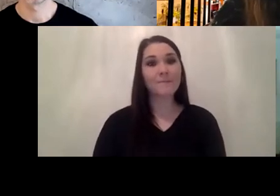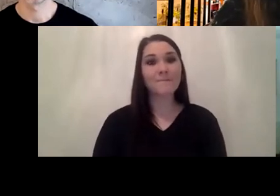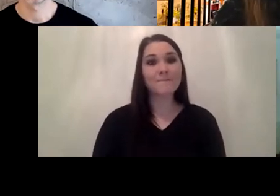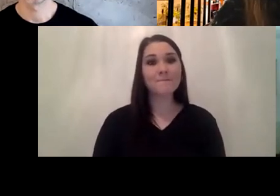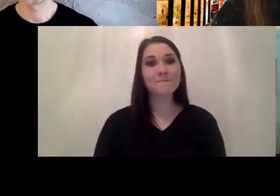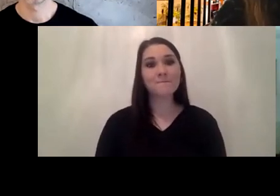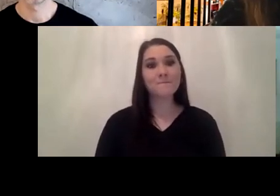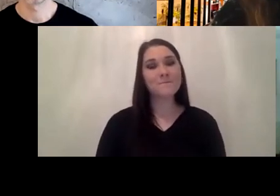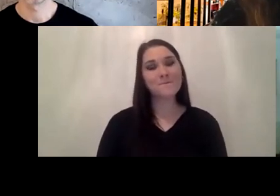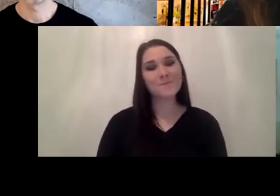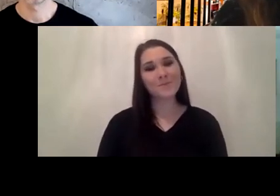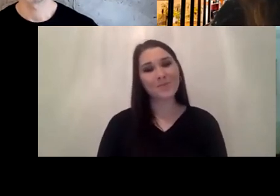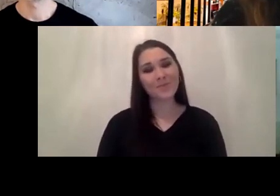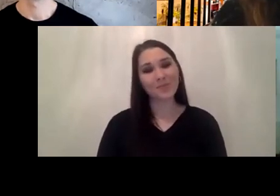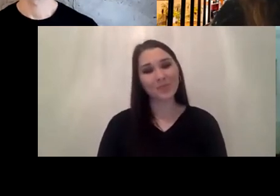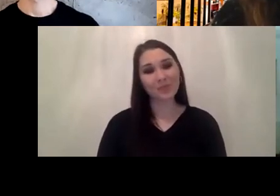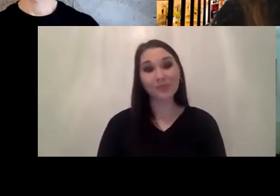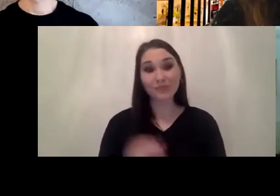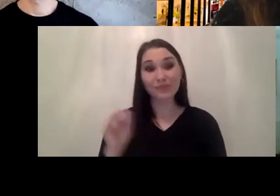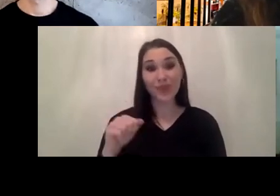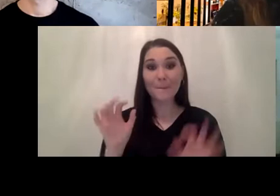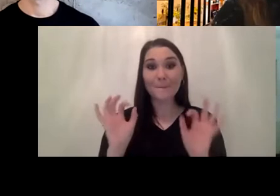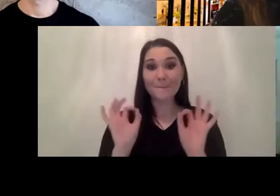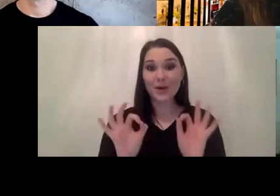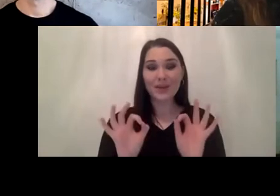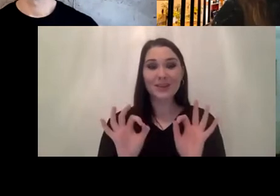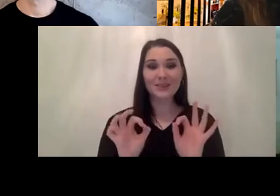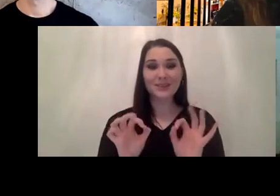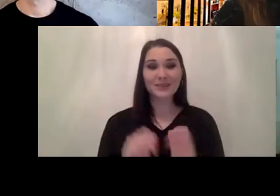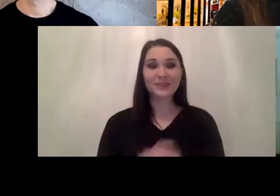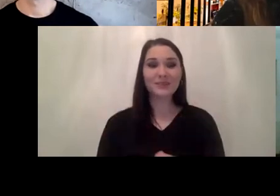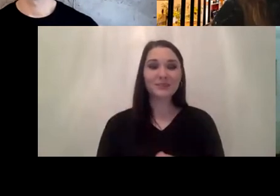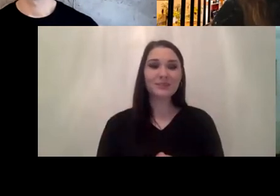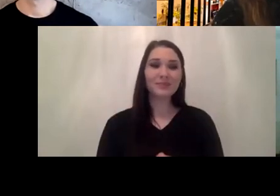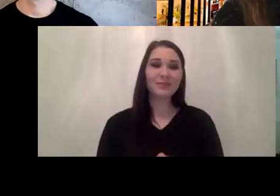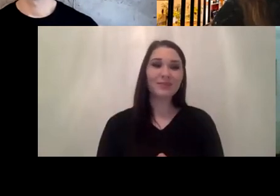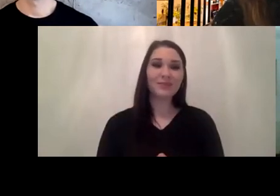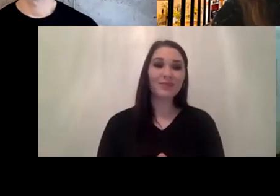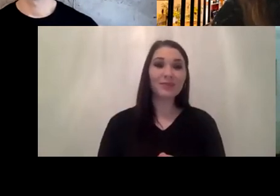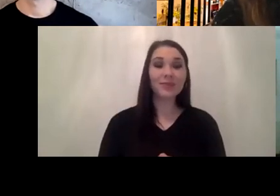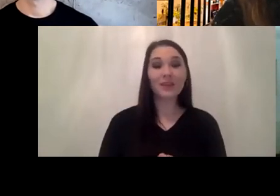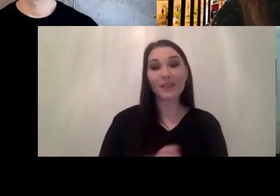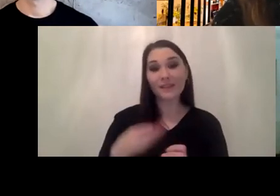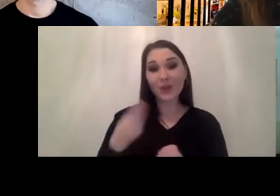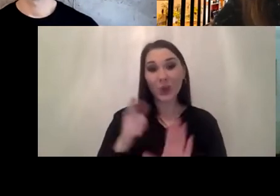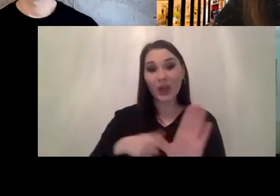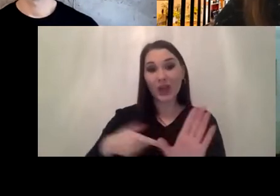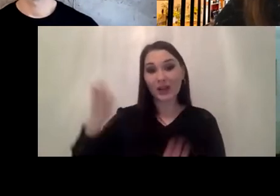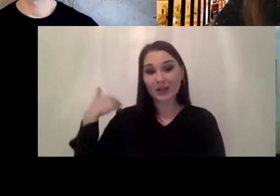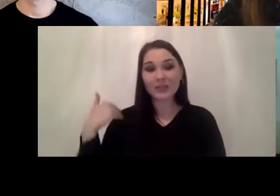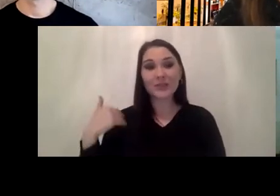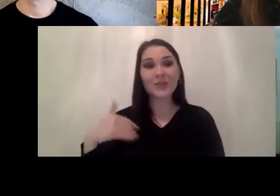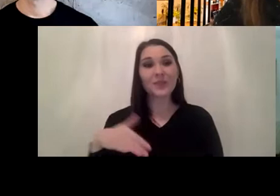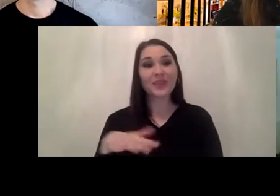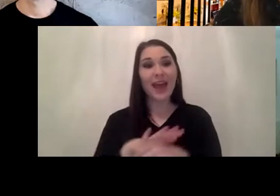Yeah, perfect. So I guess like the last couple of years, just in the kind of the area